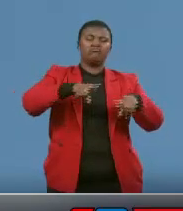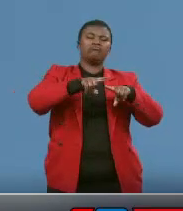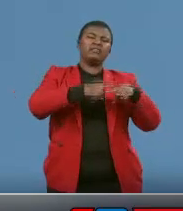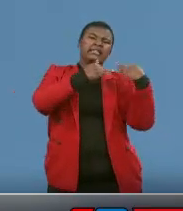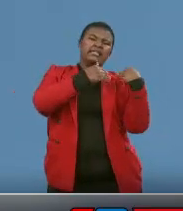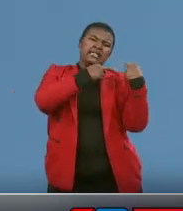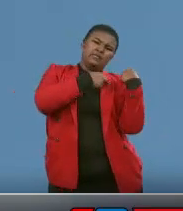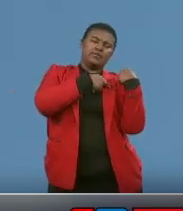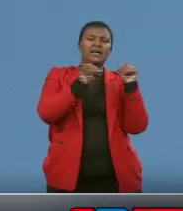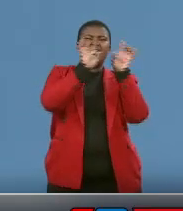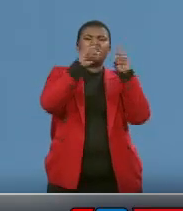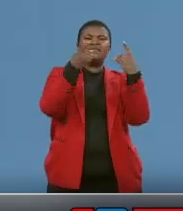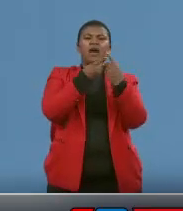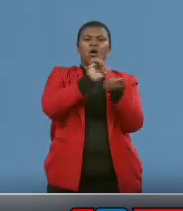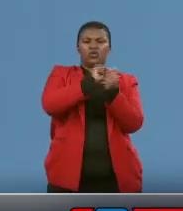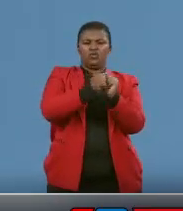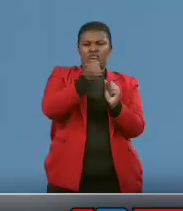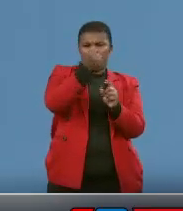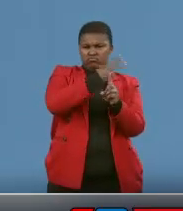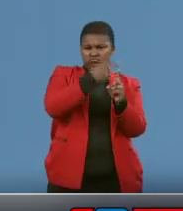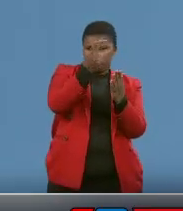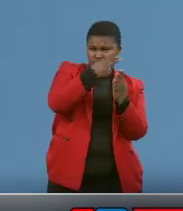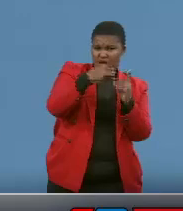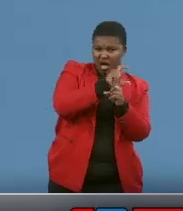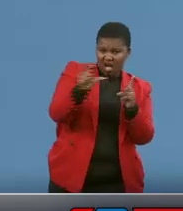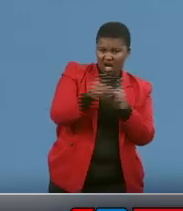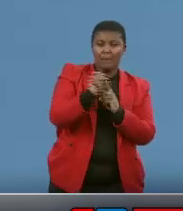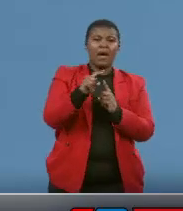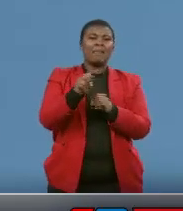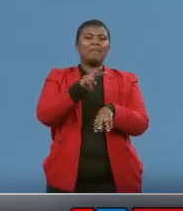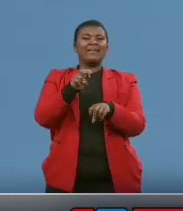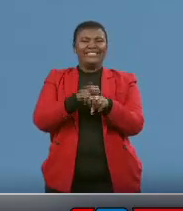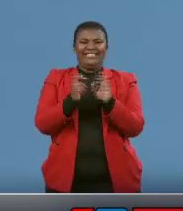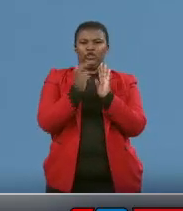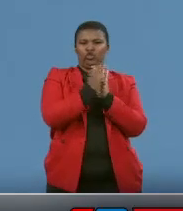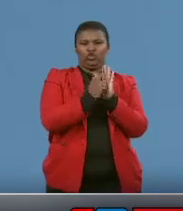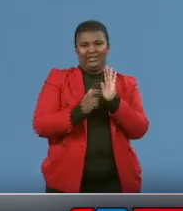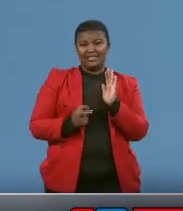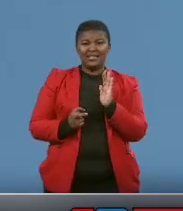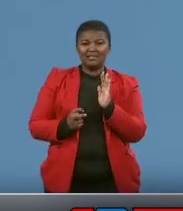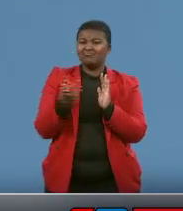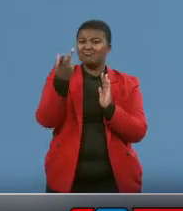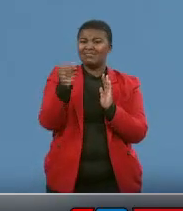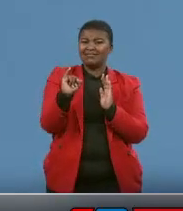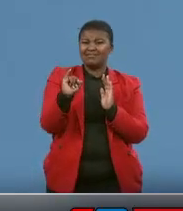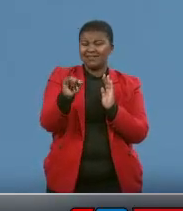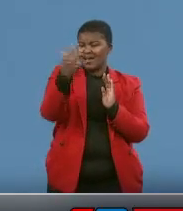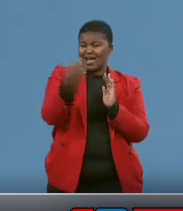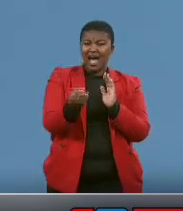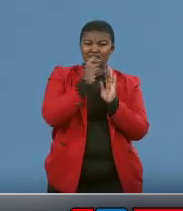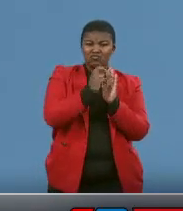just needs to work harder so that we can have regulations. We still don't have regulation for sign language